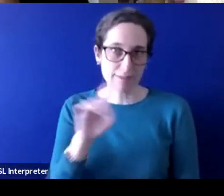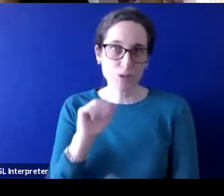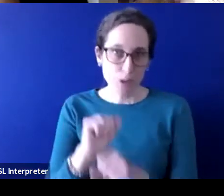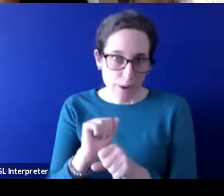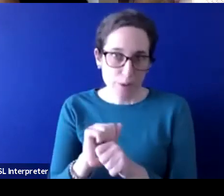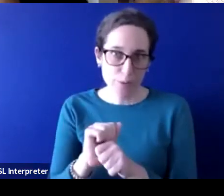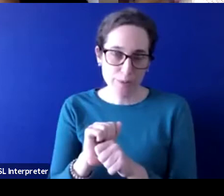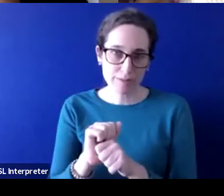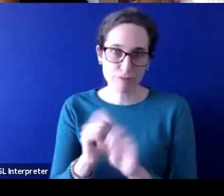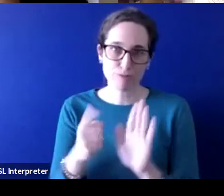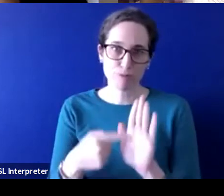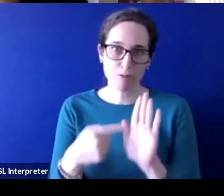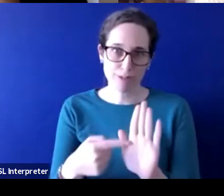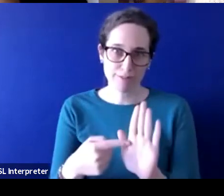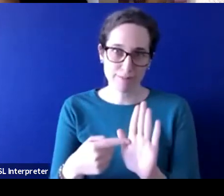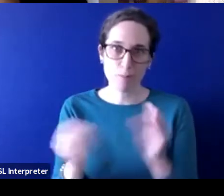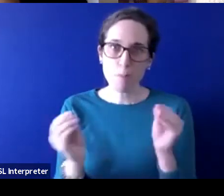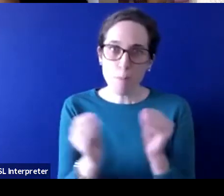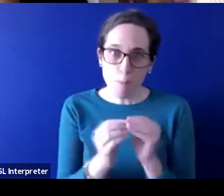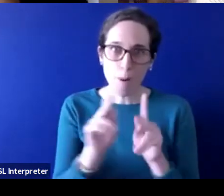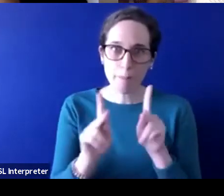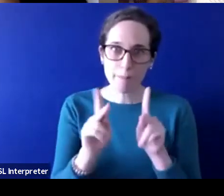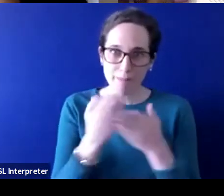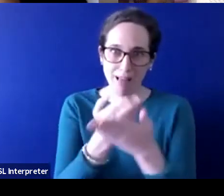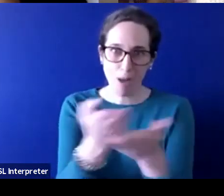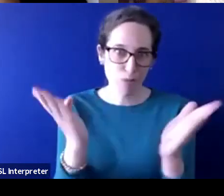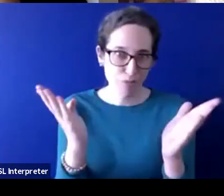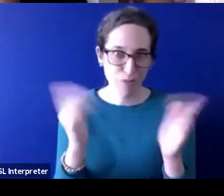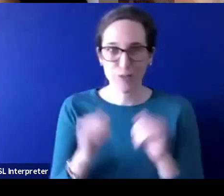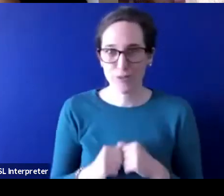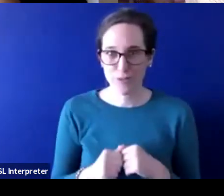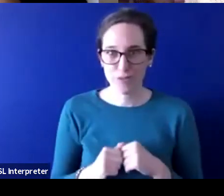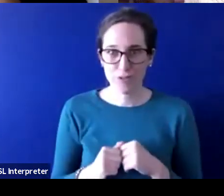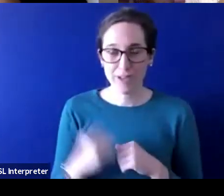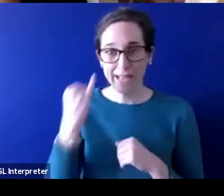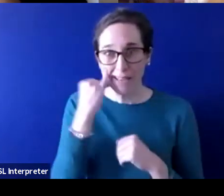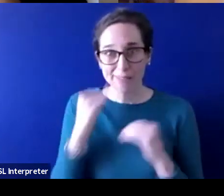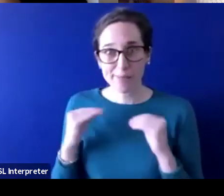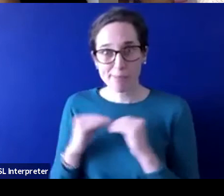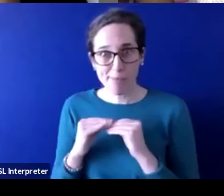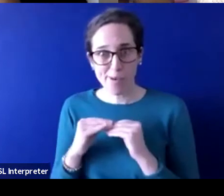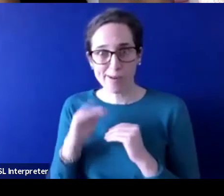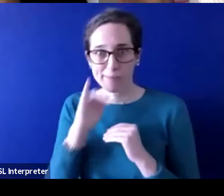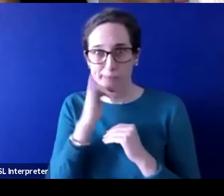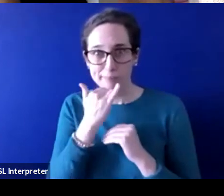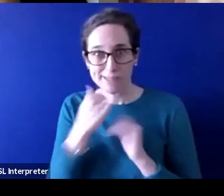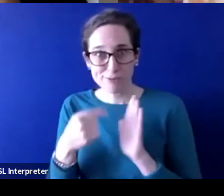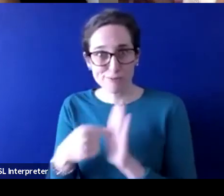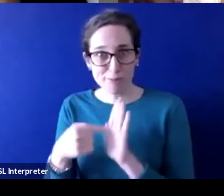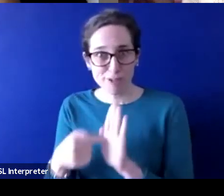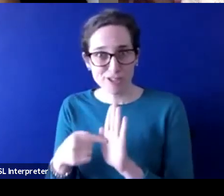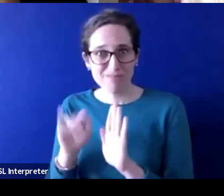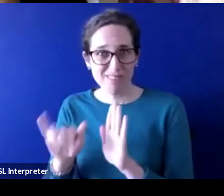if there's more misrepresentation, then I feel like that's doing just as much harm as